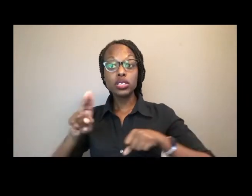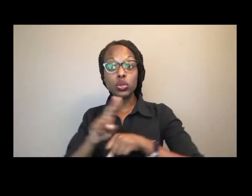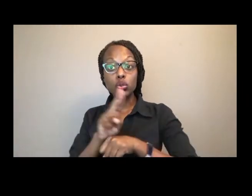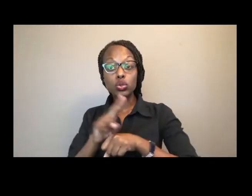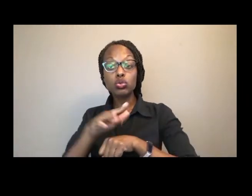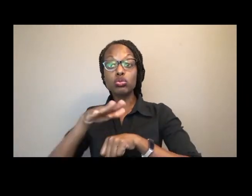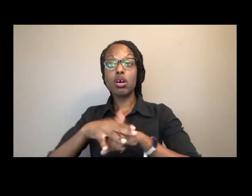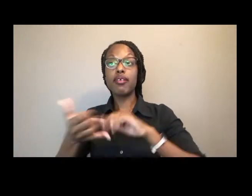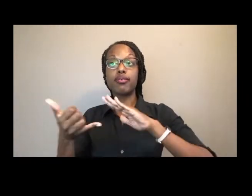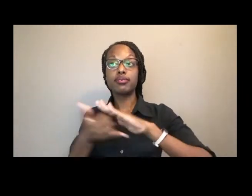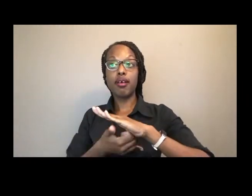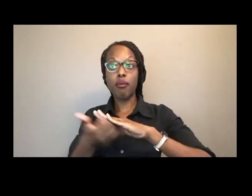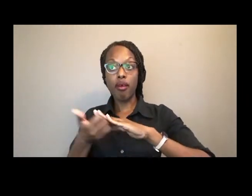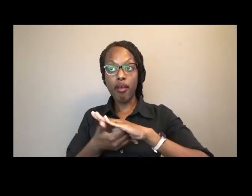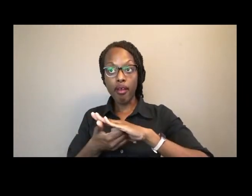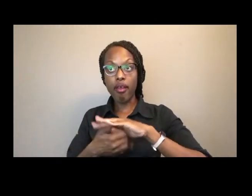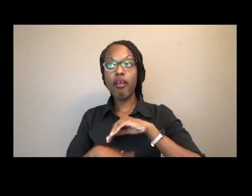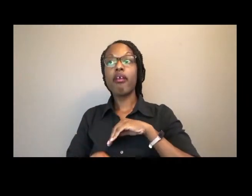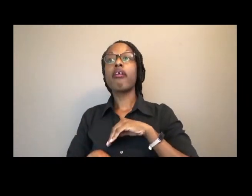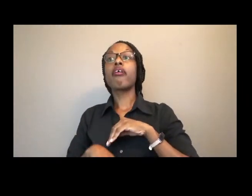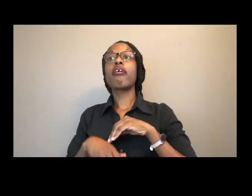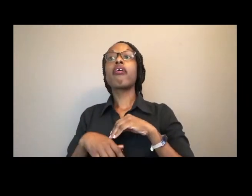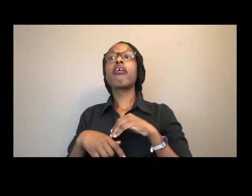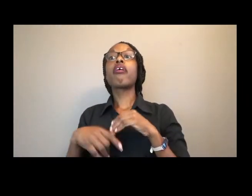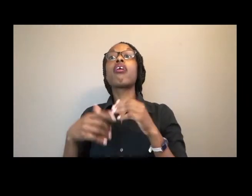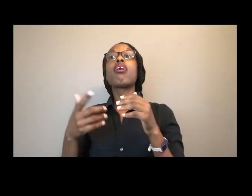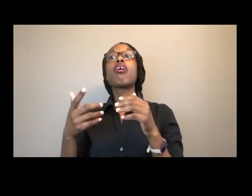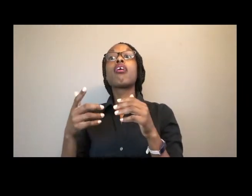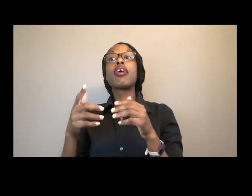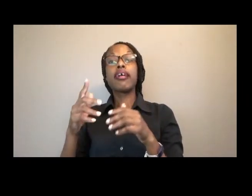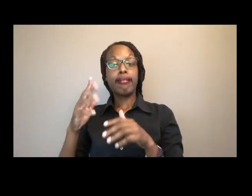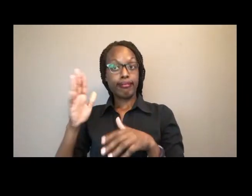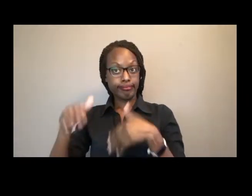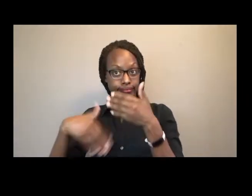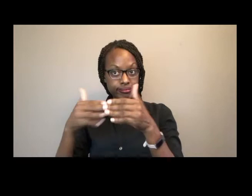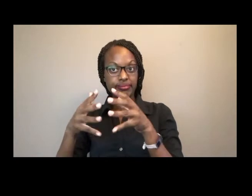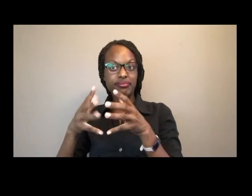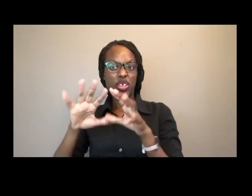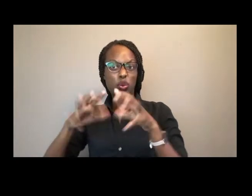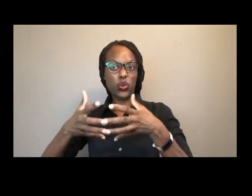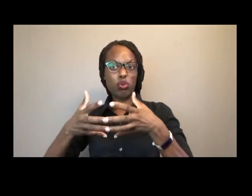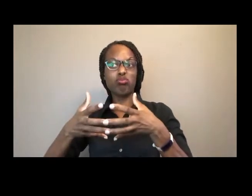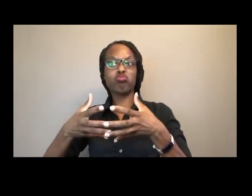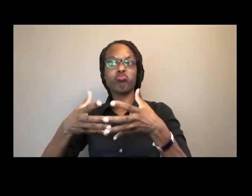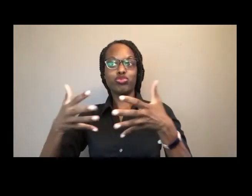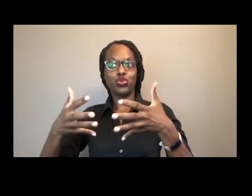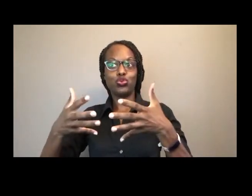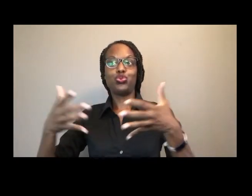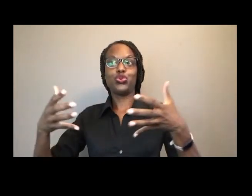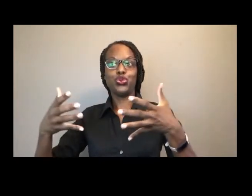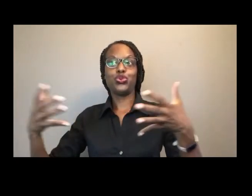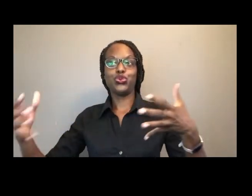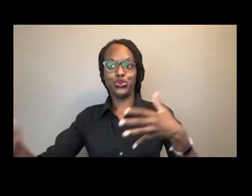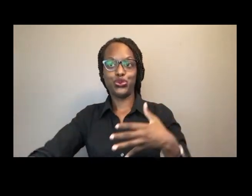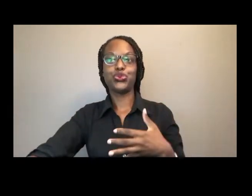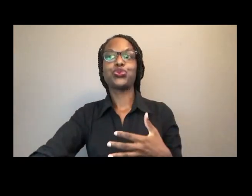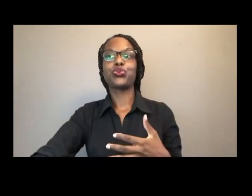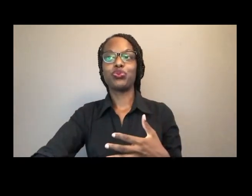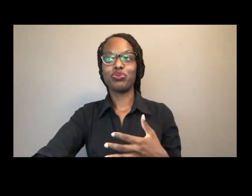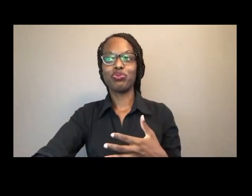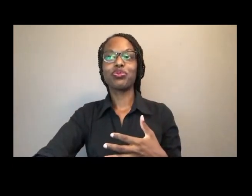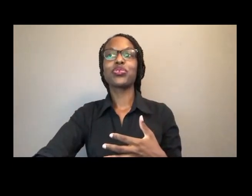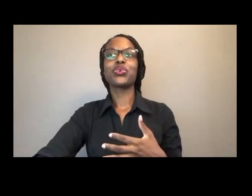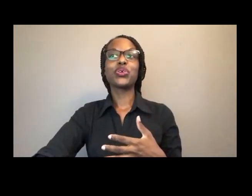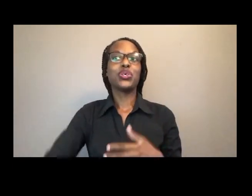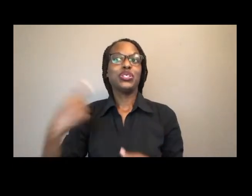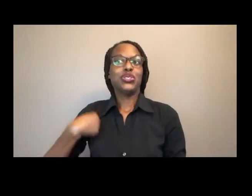just involved from there. But our first action was we came up with this idea